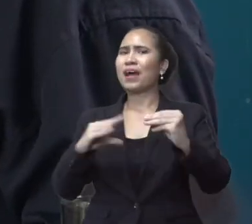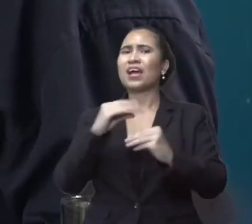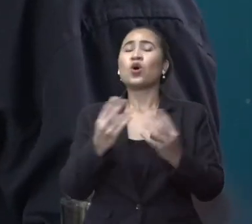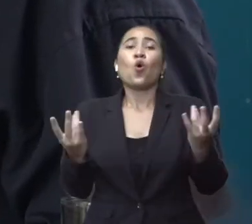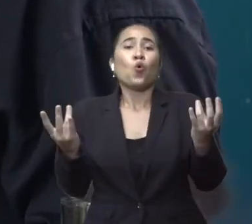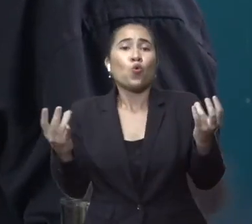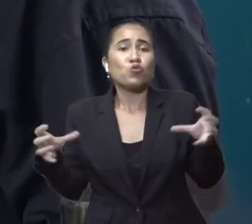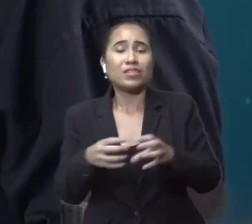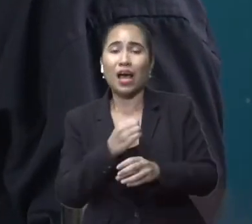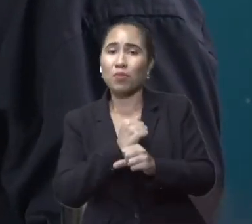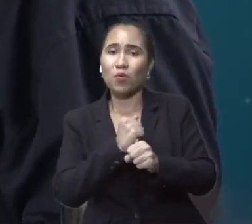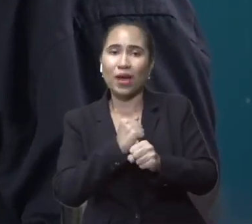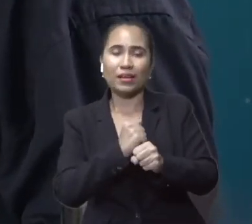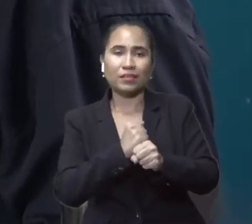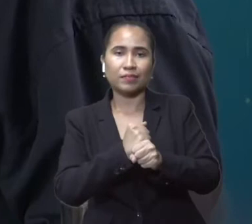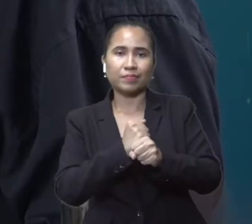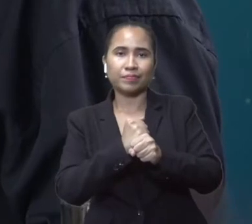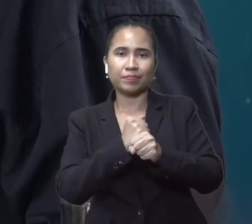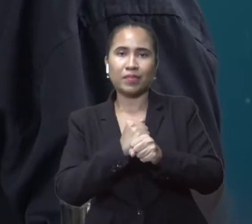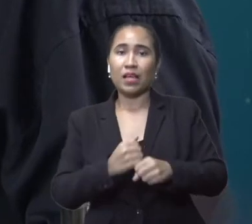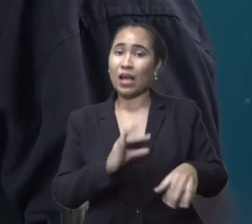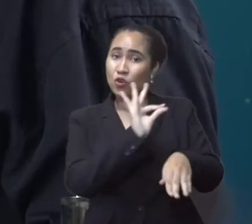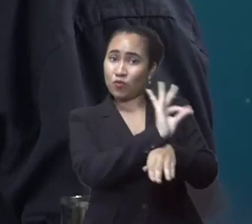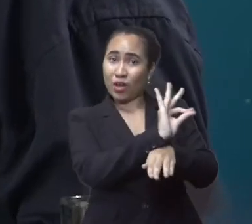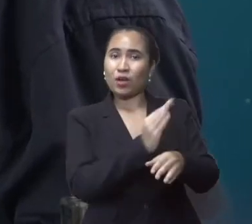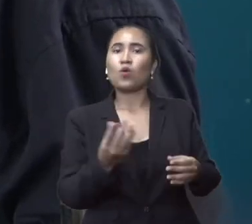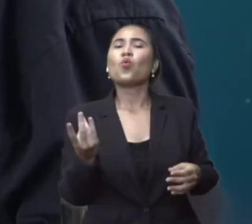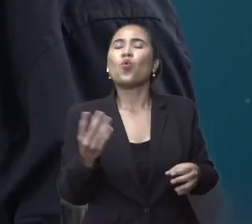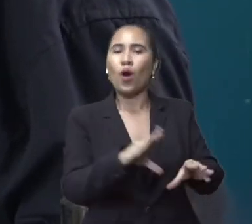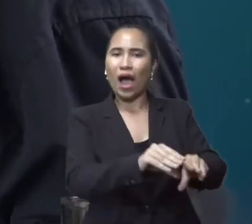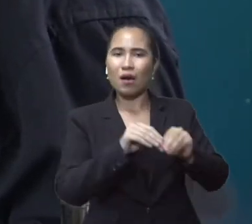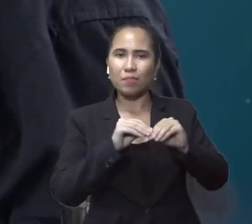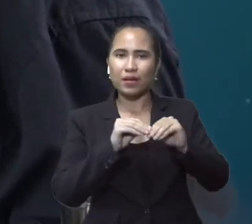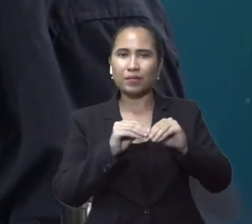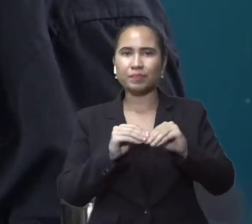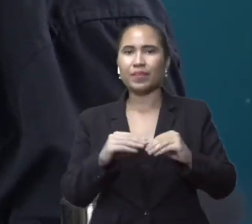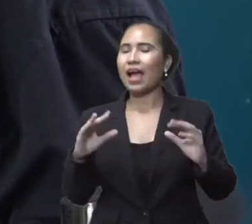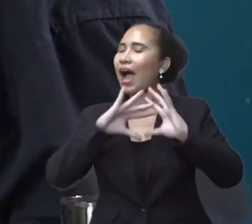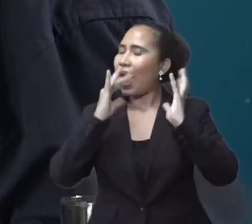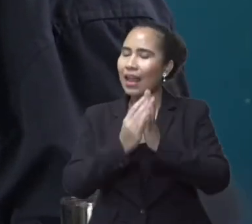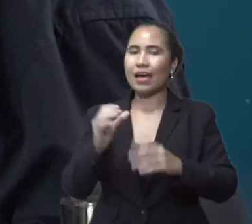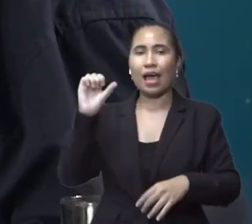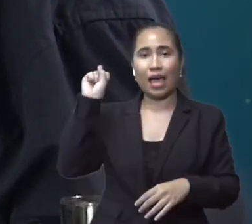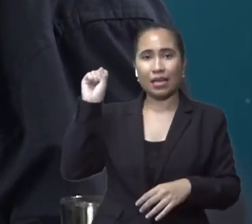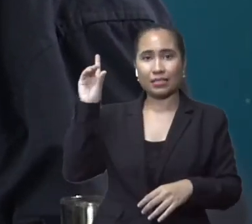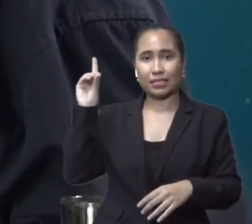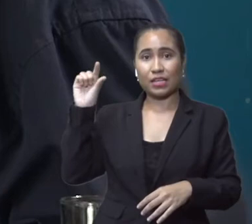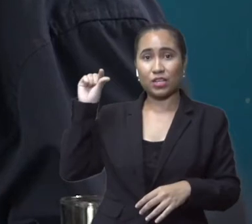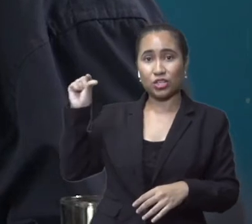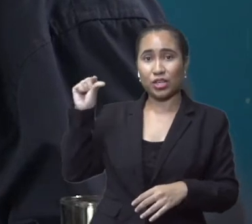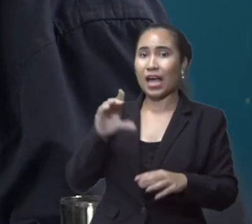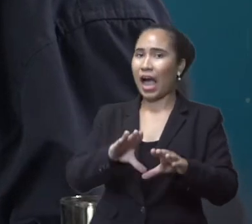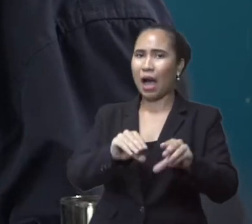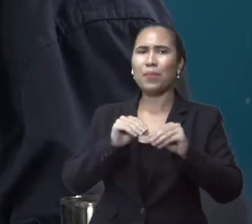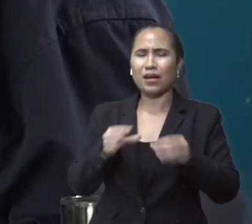try and accelerate progress towards the attainment of the education goal. So for us, it's all the SDGs that are important. But then how do we